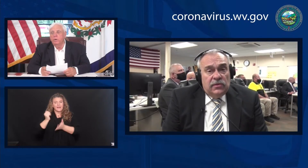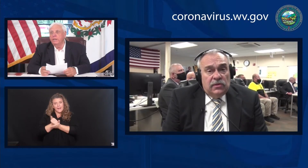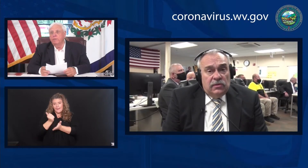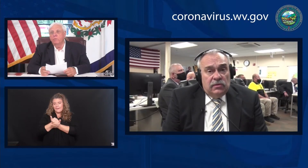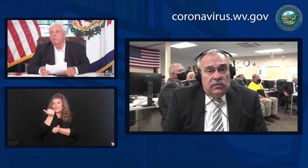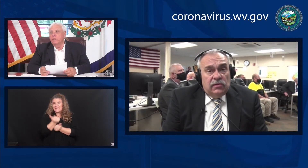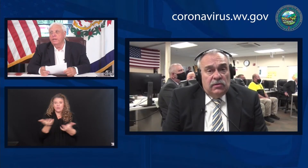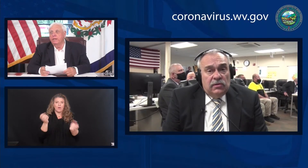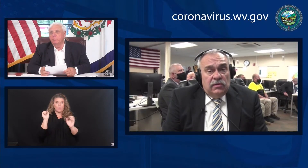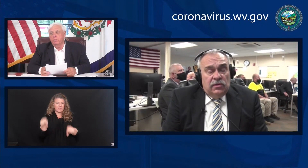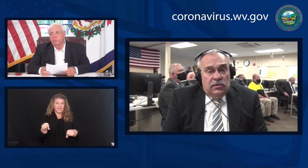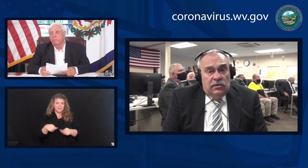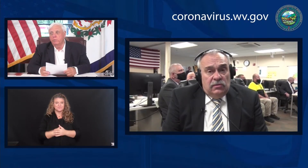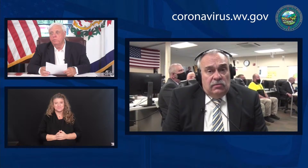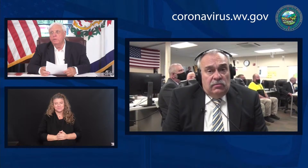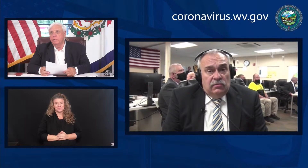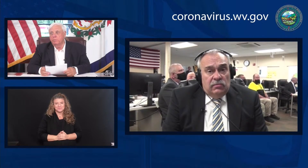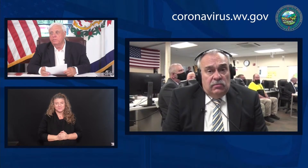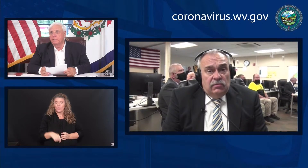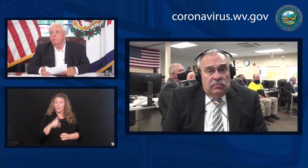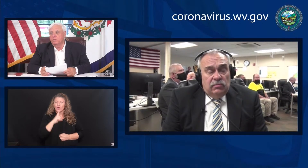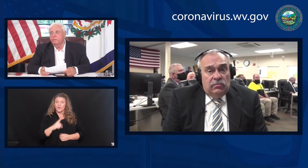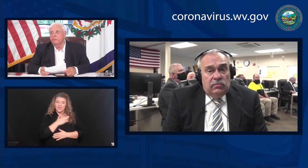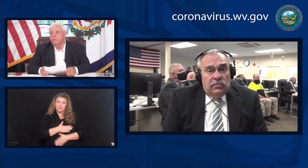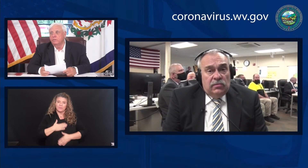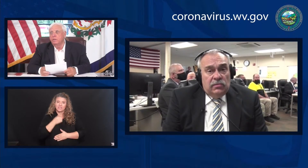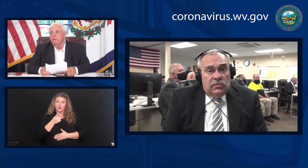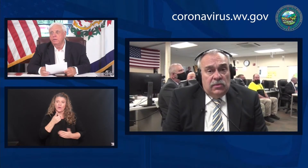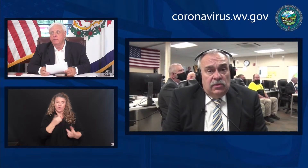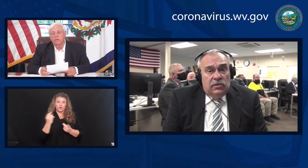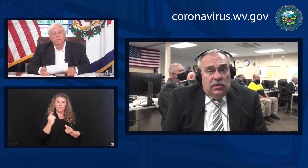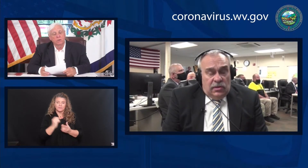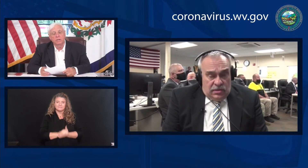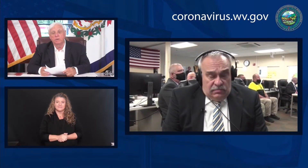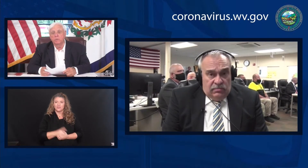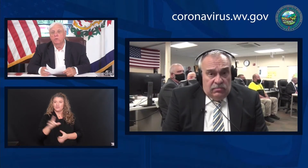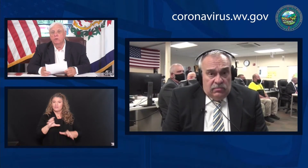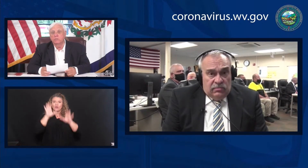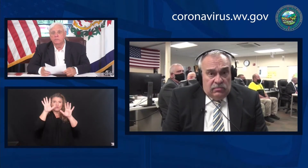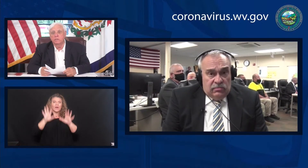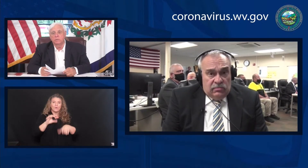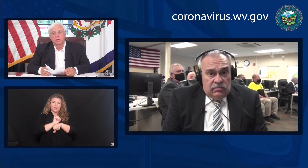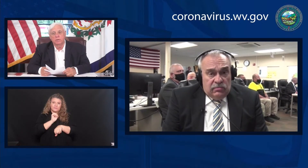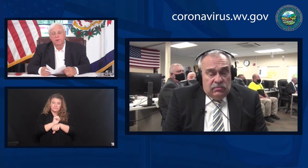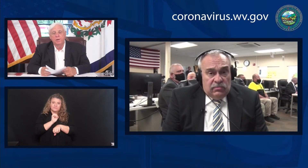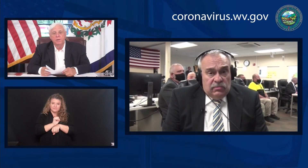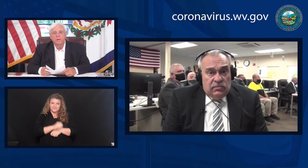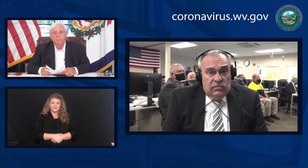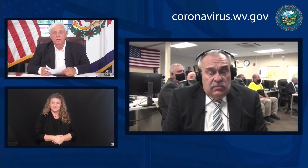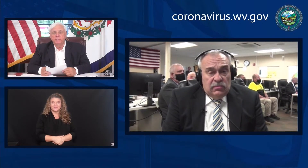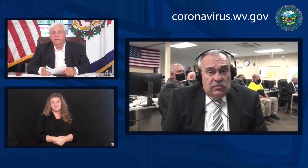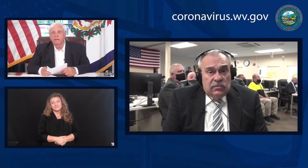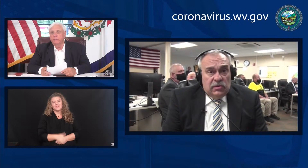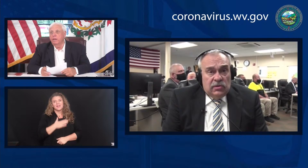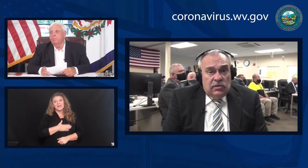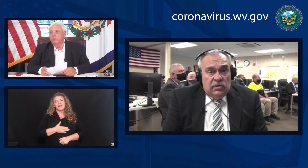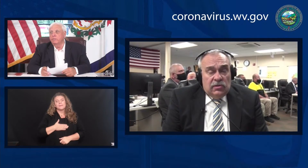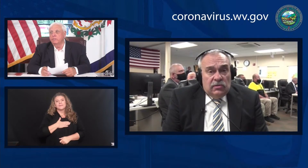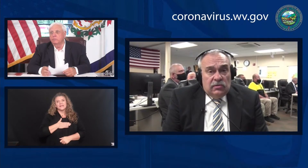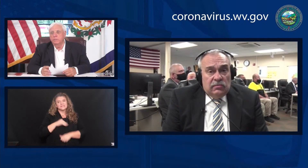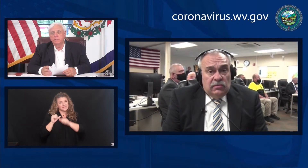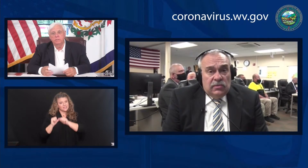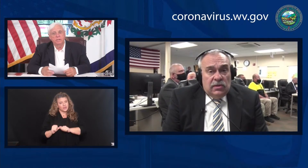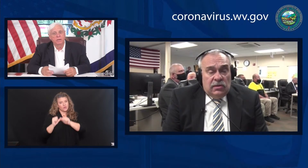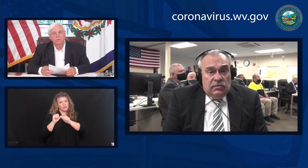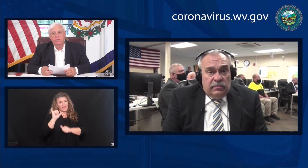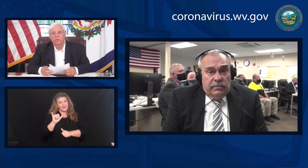any way and every way we can. We really appreciate what you're doing. You've done great work, and so please stay on top of it,